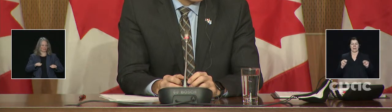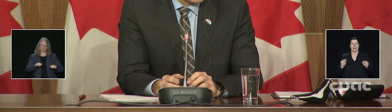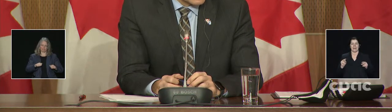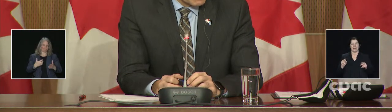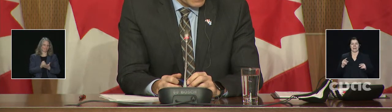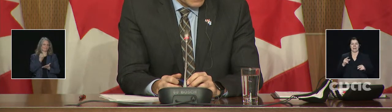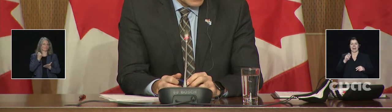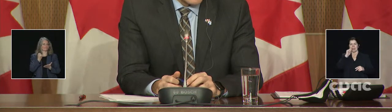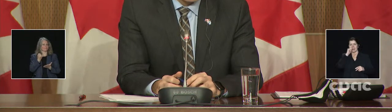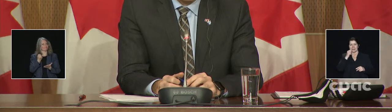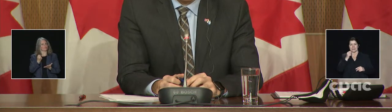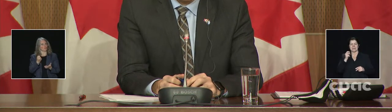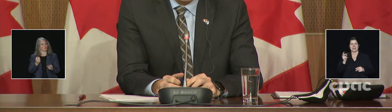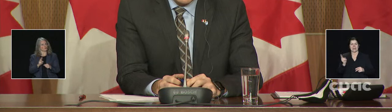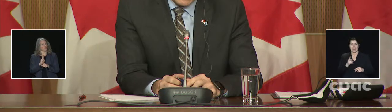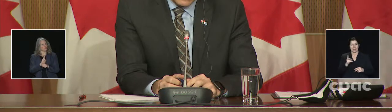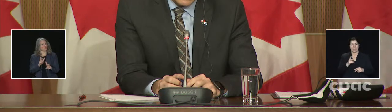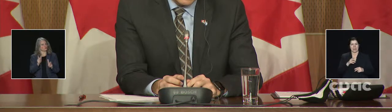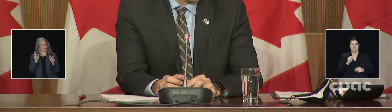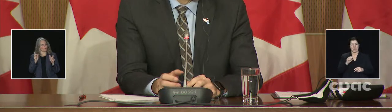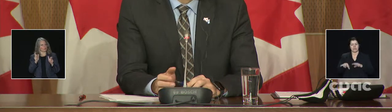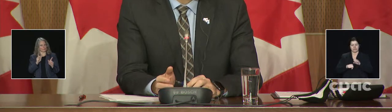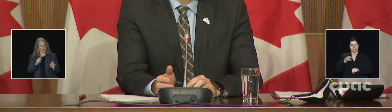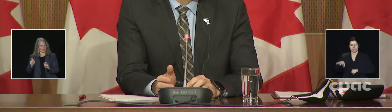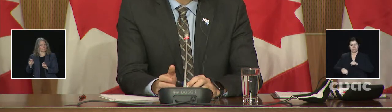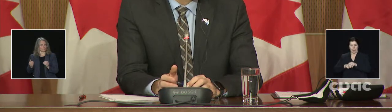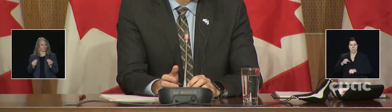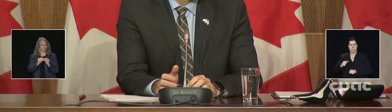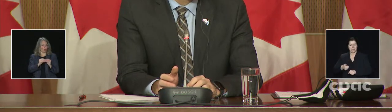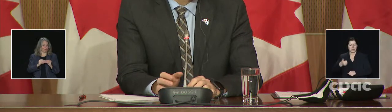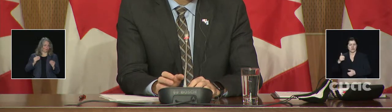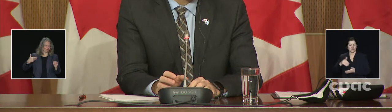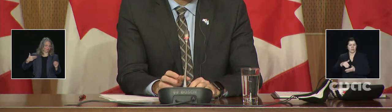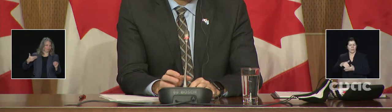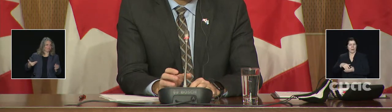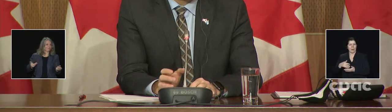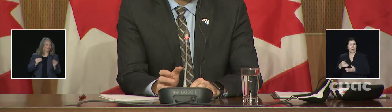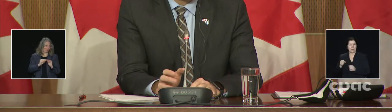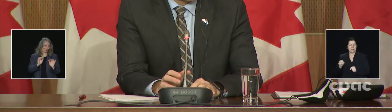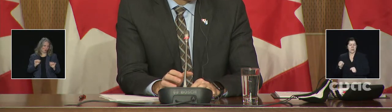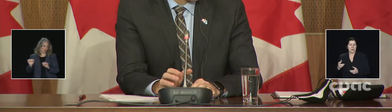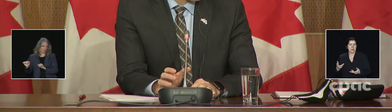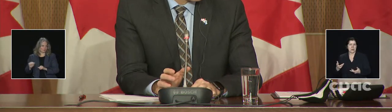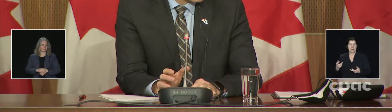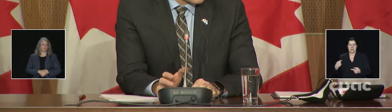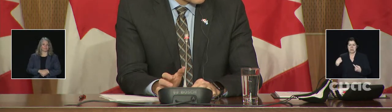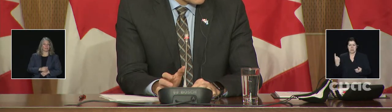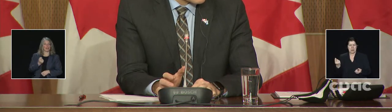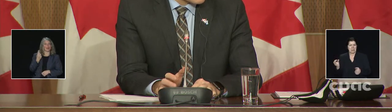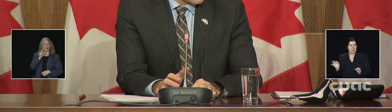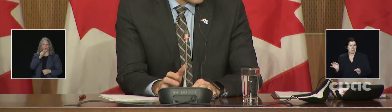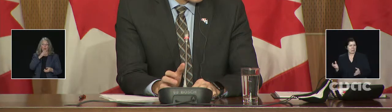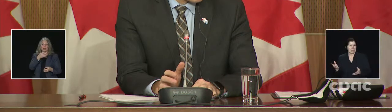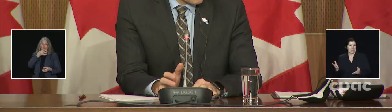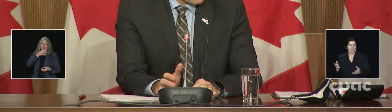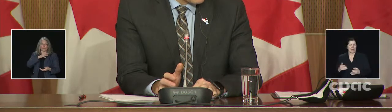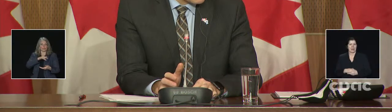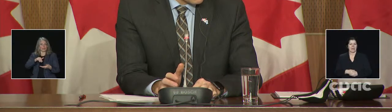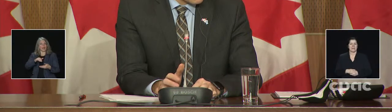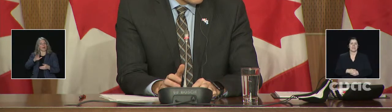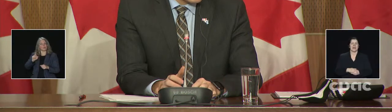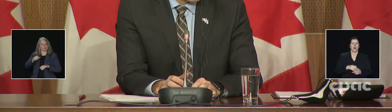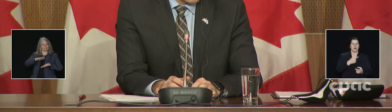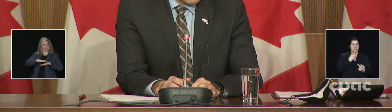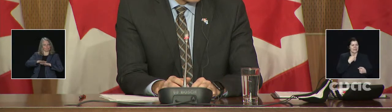often. This being said, experts also tell us that these rapid tests need to be used in a particular context, in a particular manner,